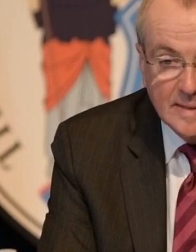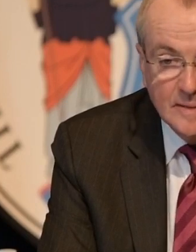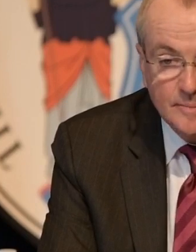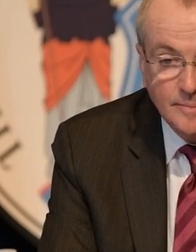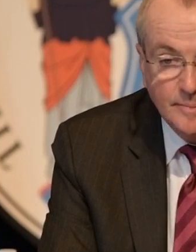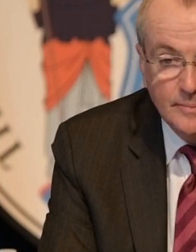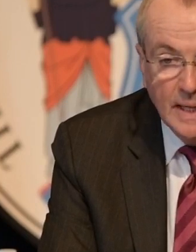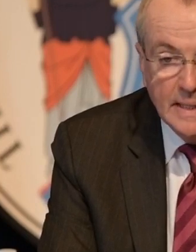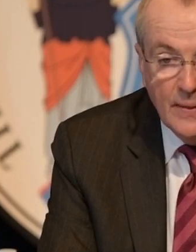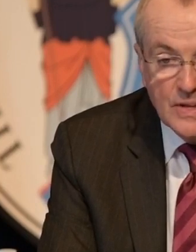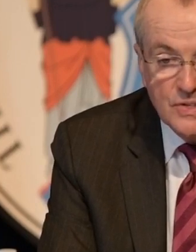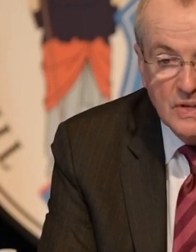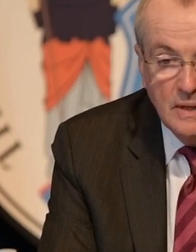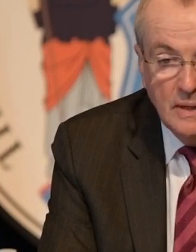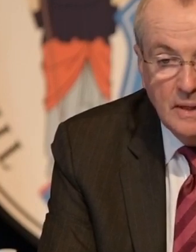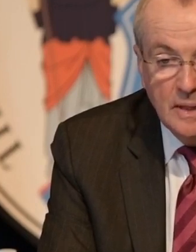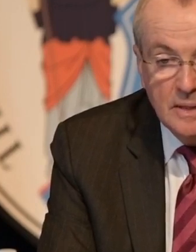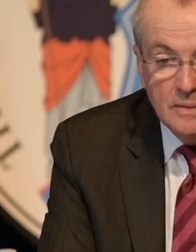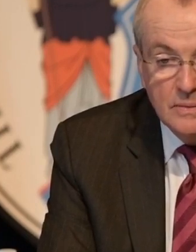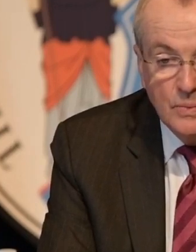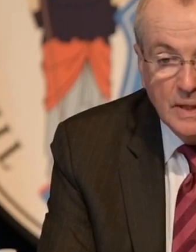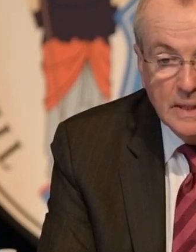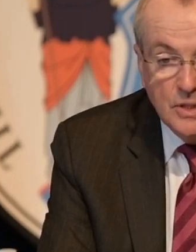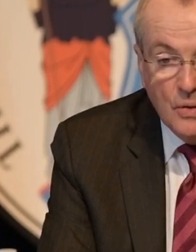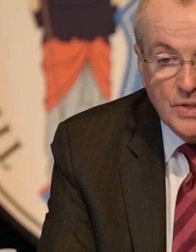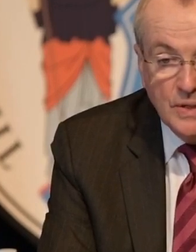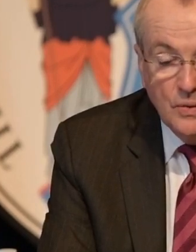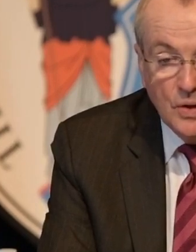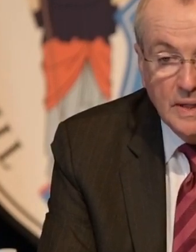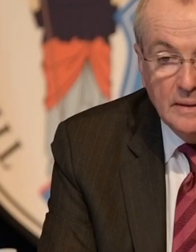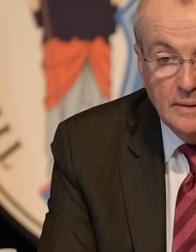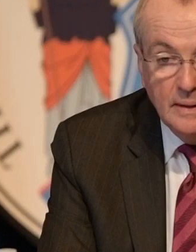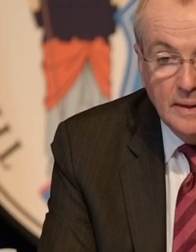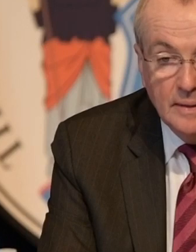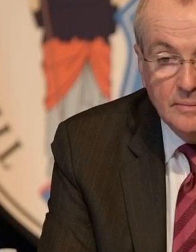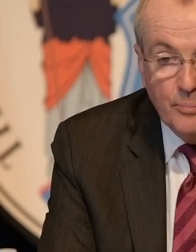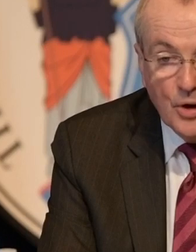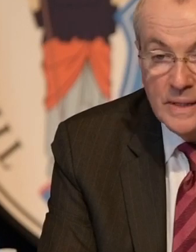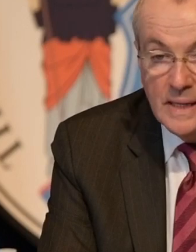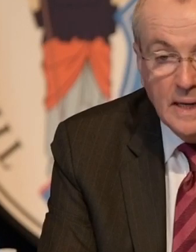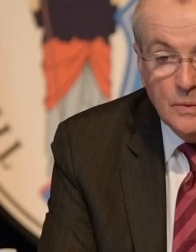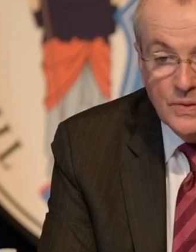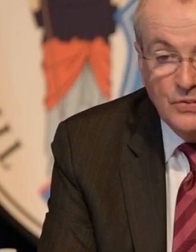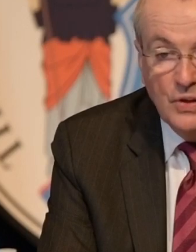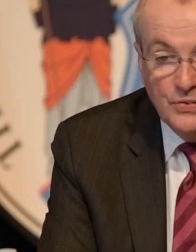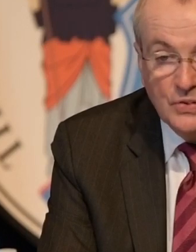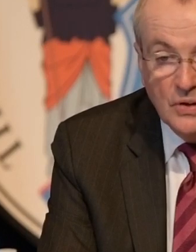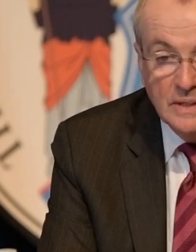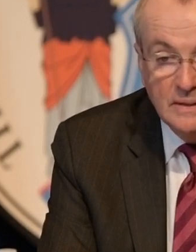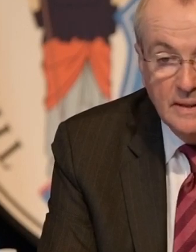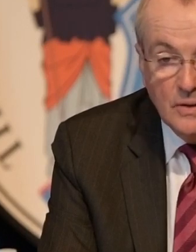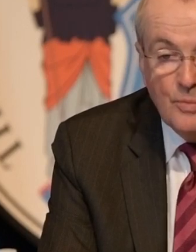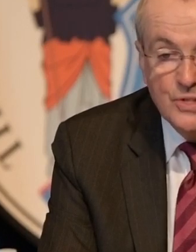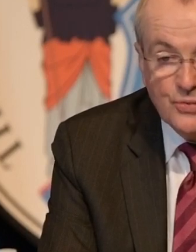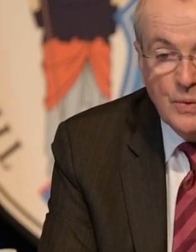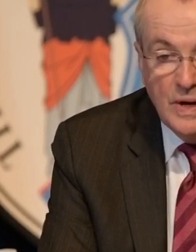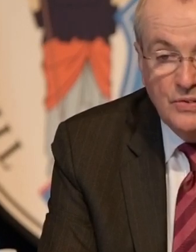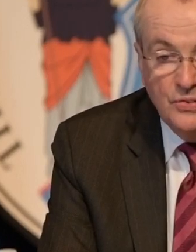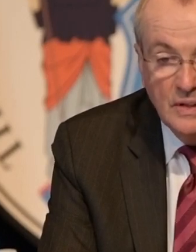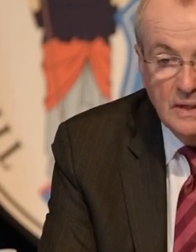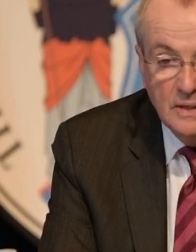weeks. And again, that's really encouraging. You look at Bergen County, where this all started, at almost